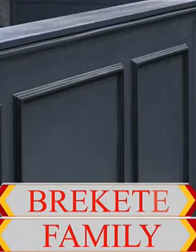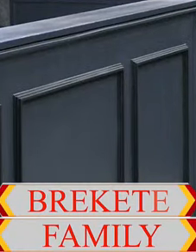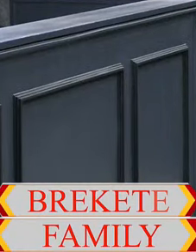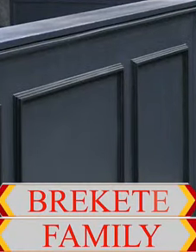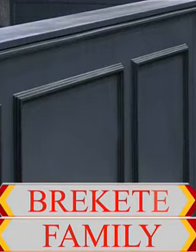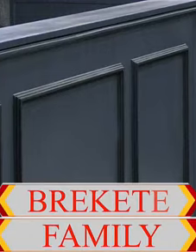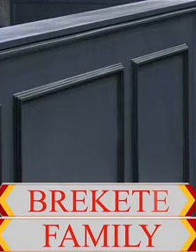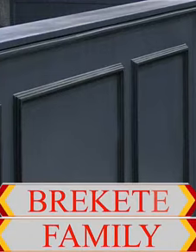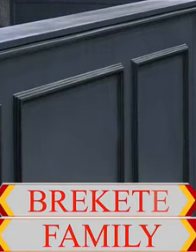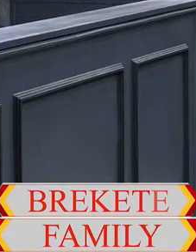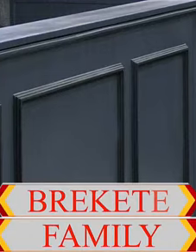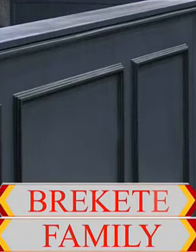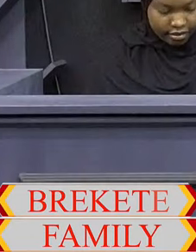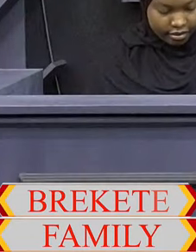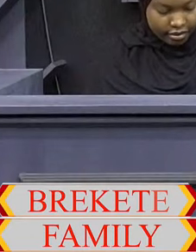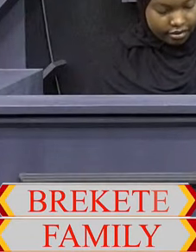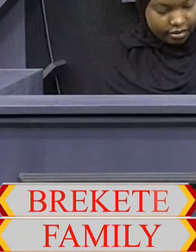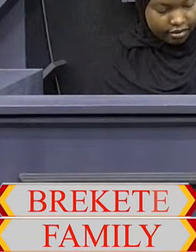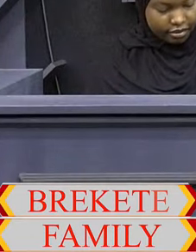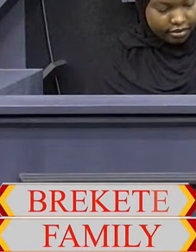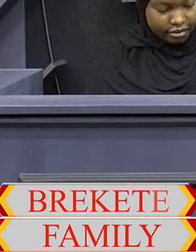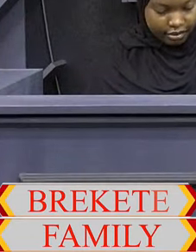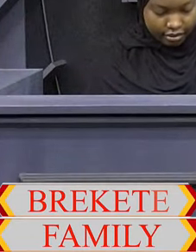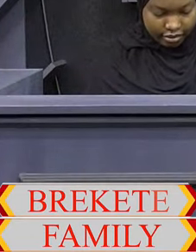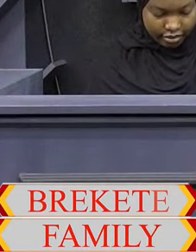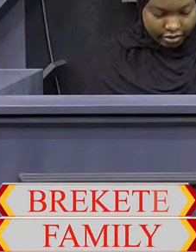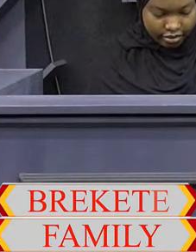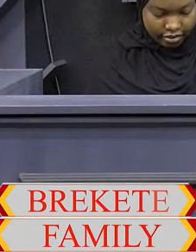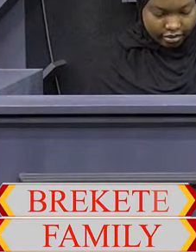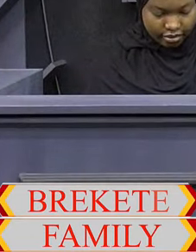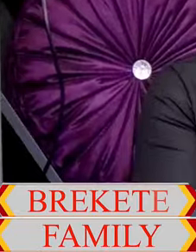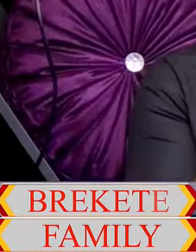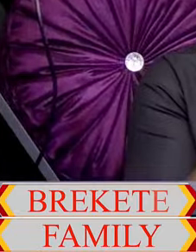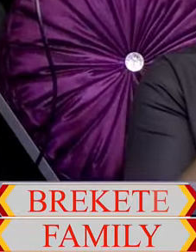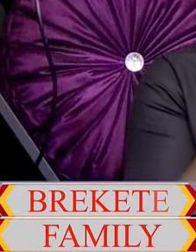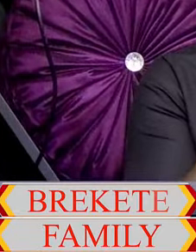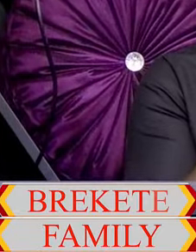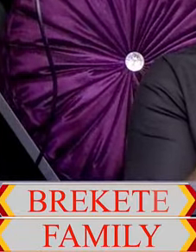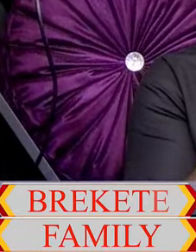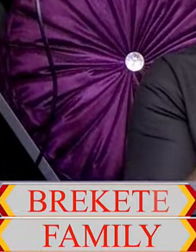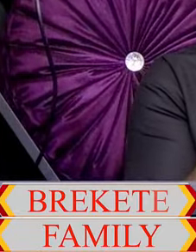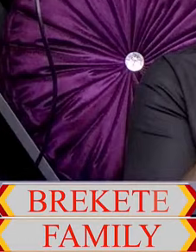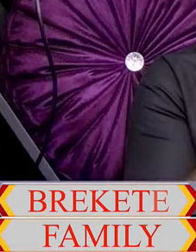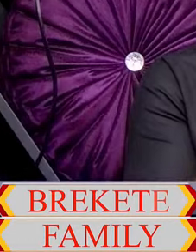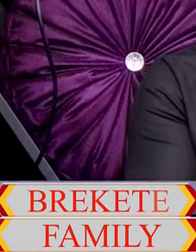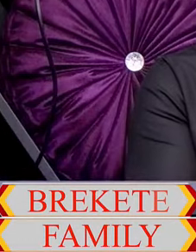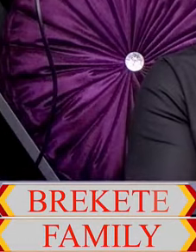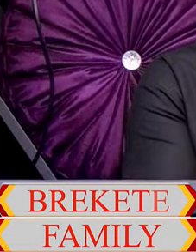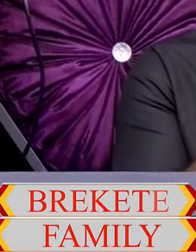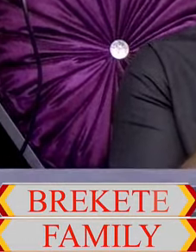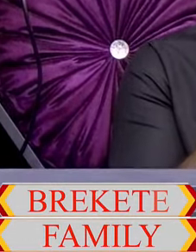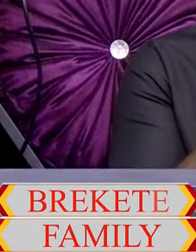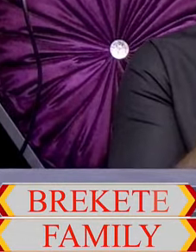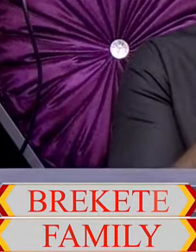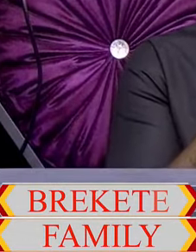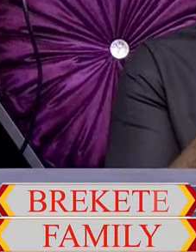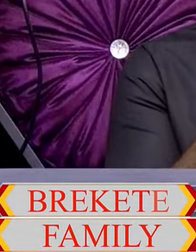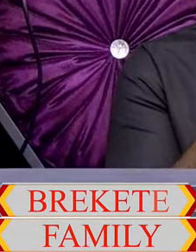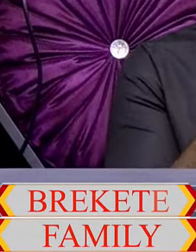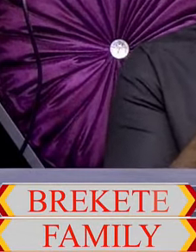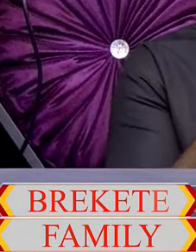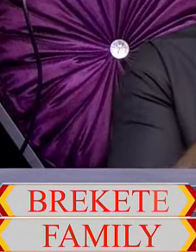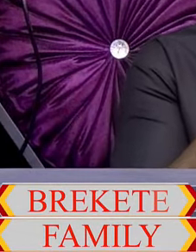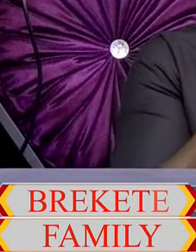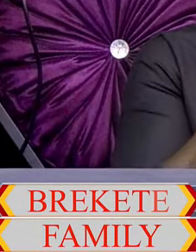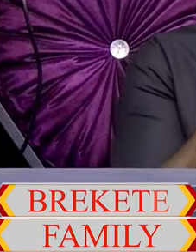Lazy auntie, lazy uncle, wake up. Time don't reach. Make you take your life, do better thing. Today,